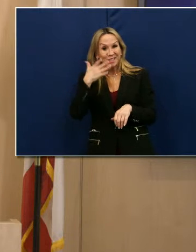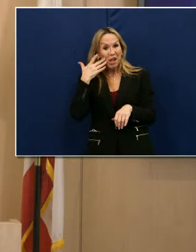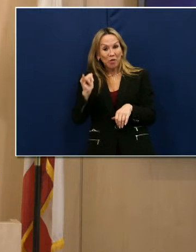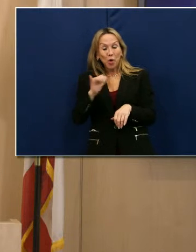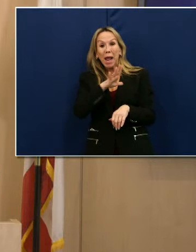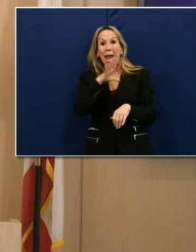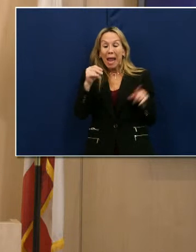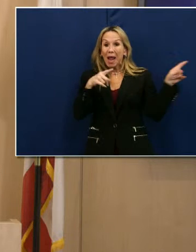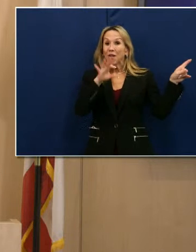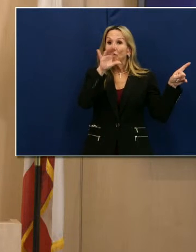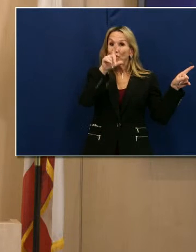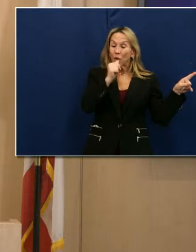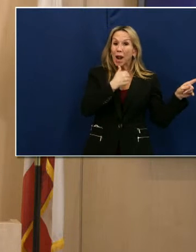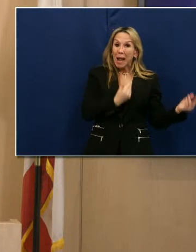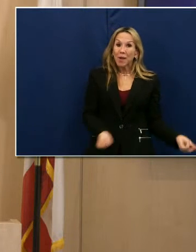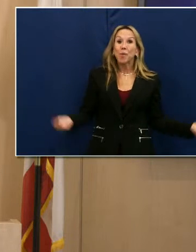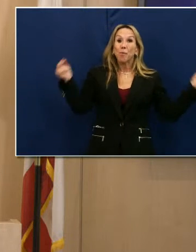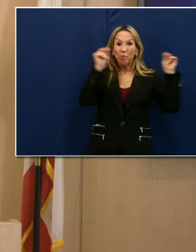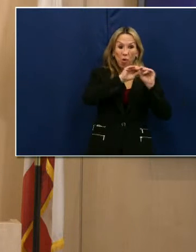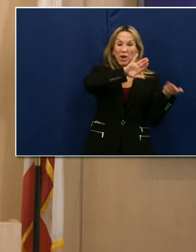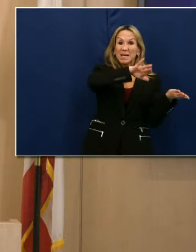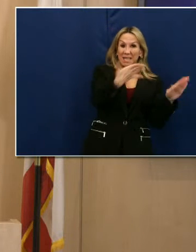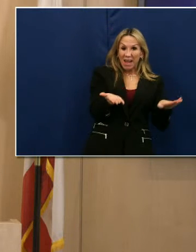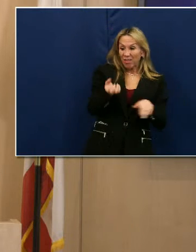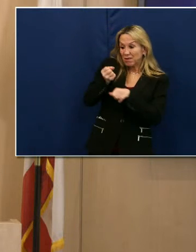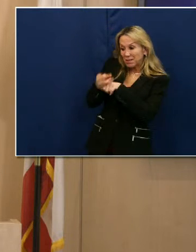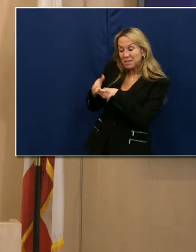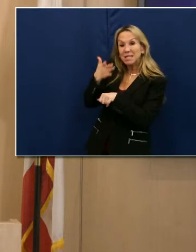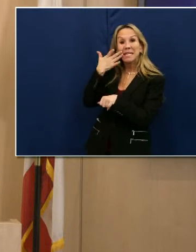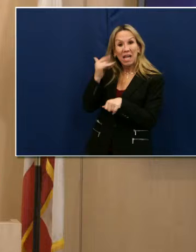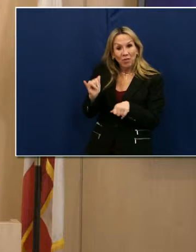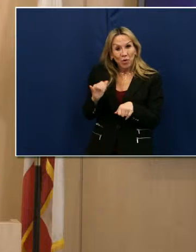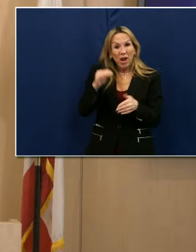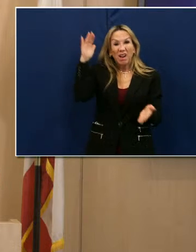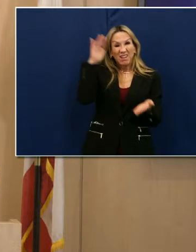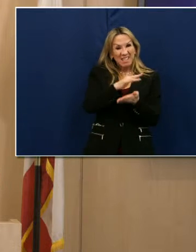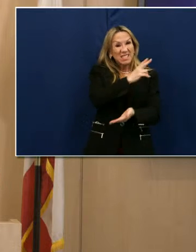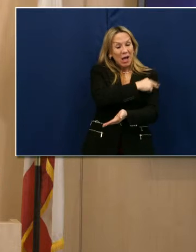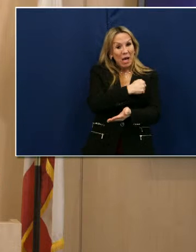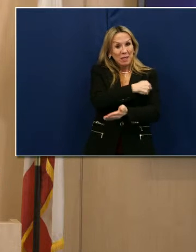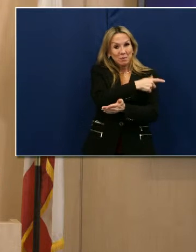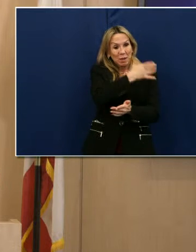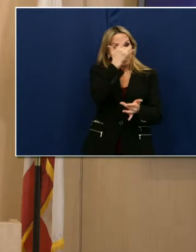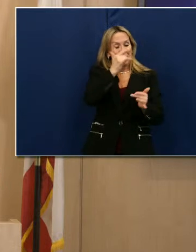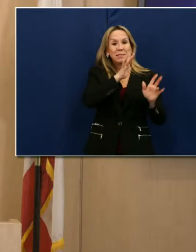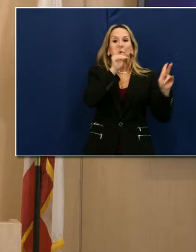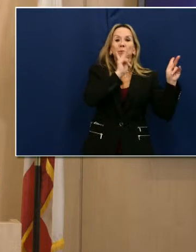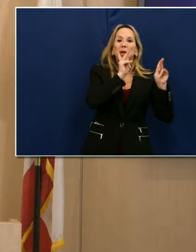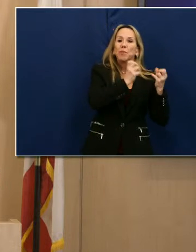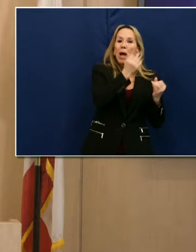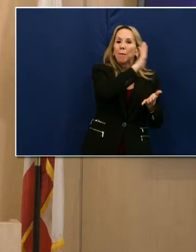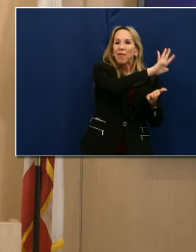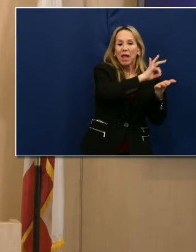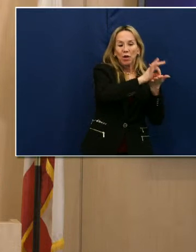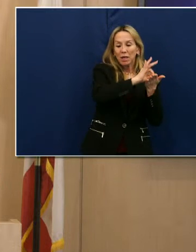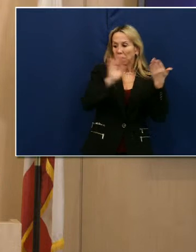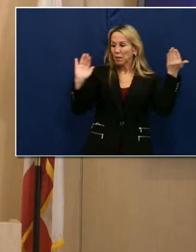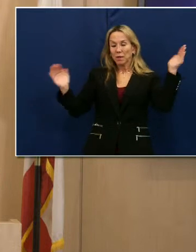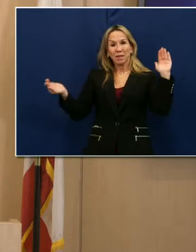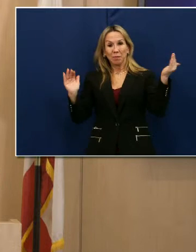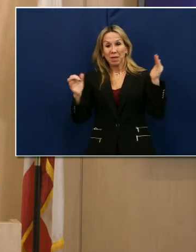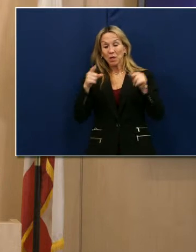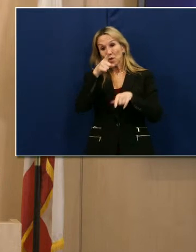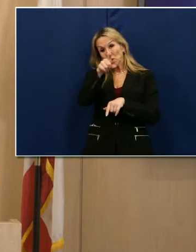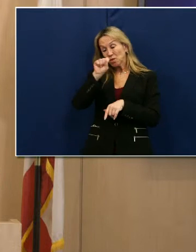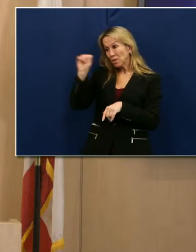person, Florida has more COVID deaths than California. And so I'm not sure that highlighting Florida as a model